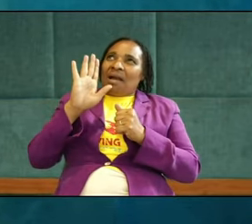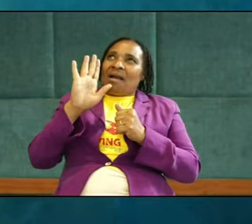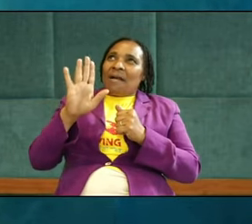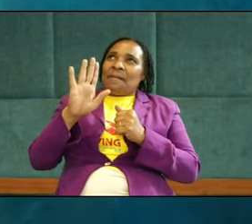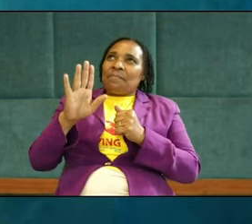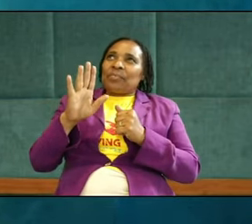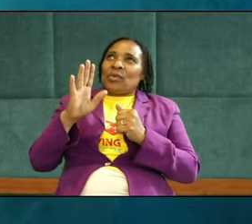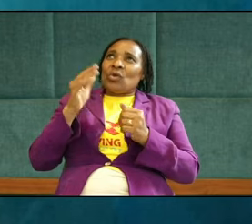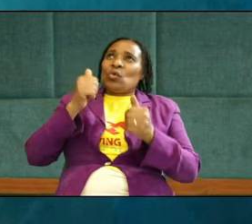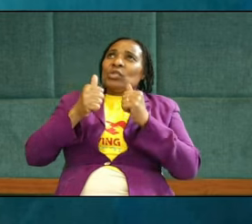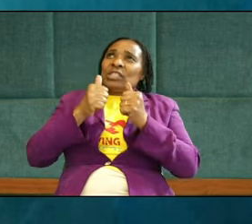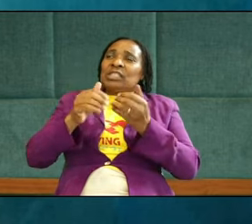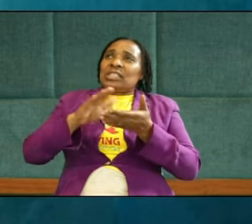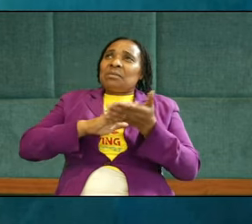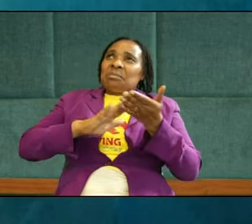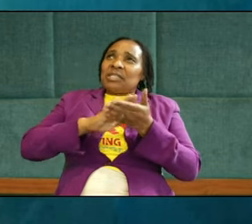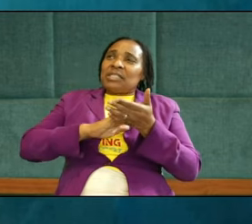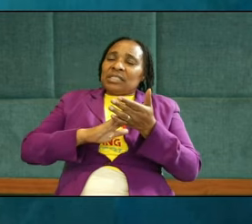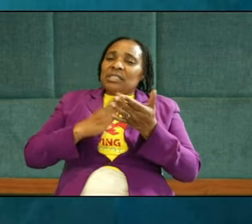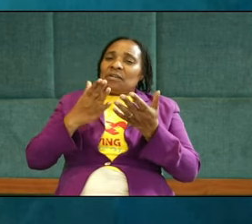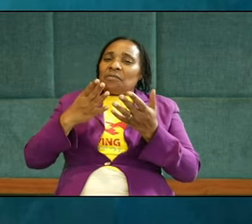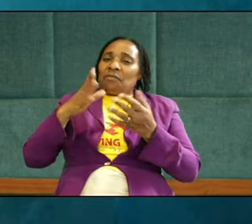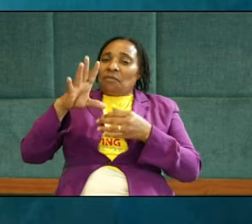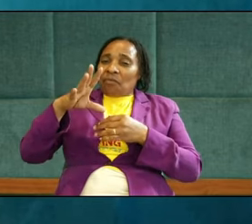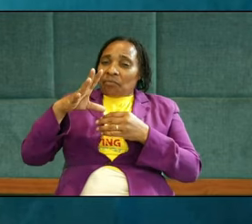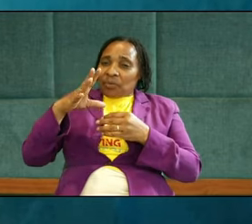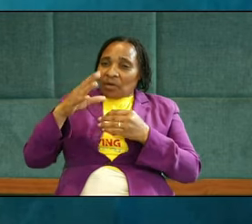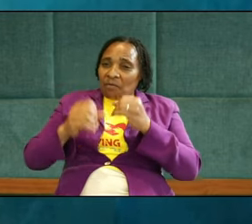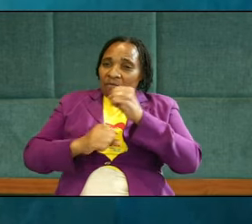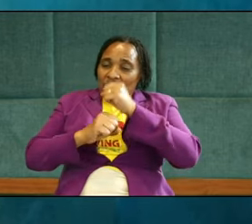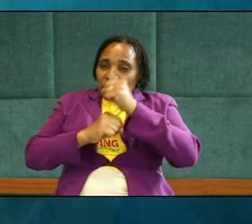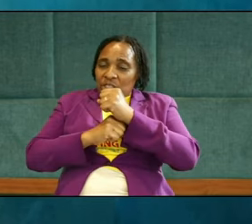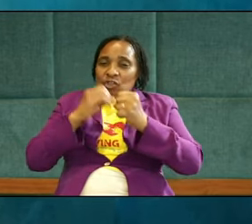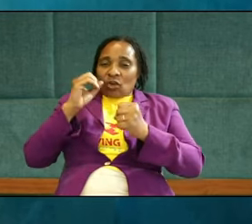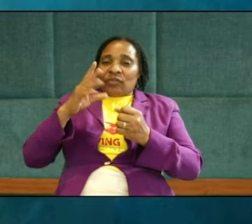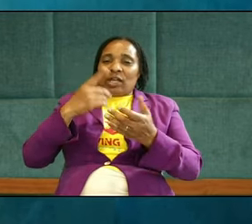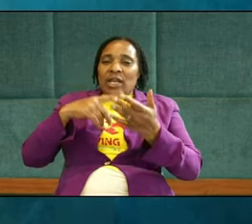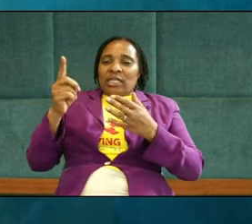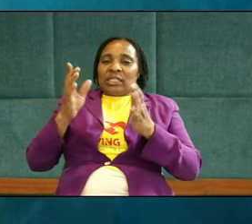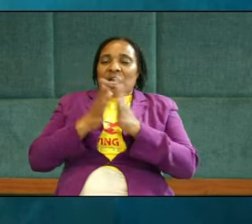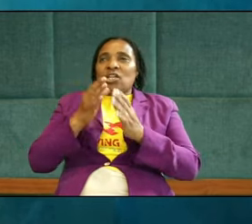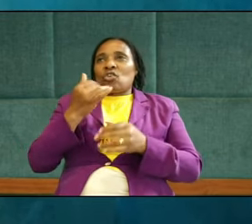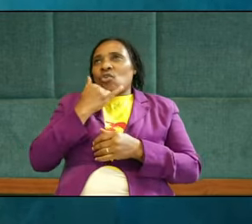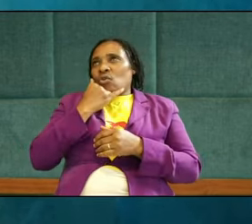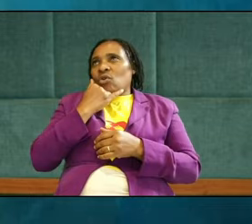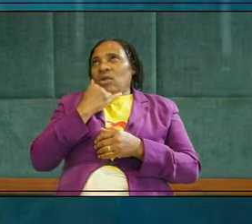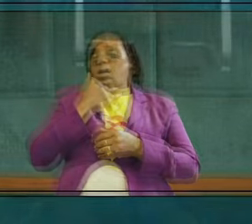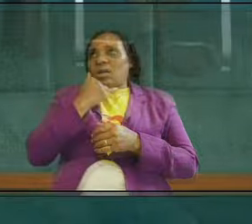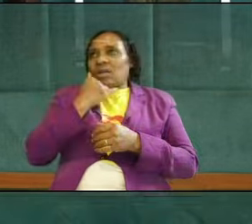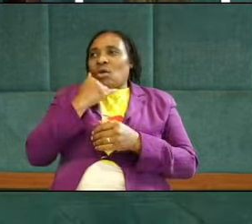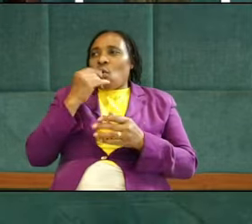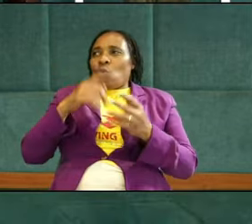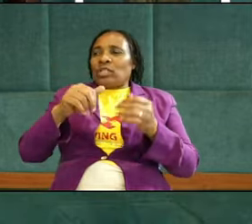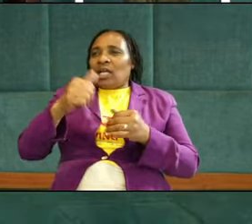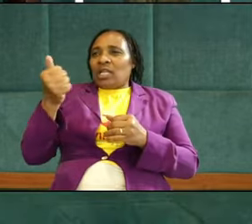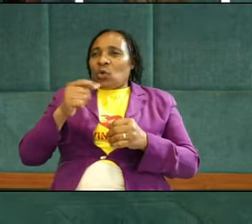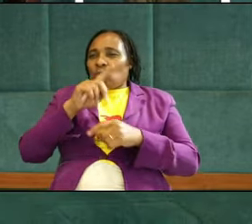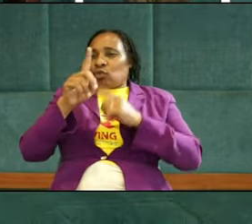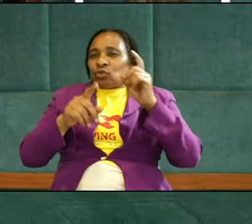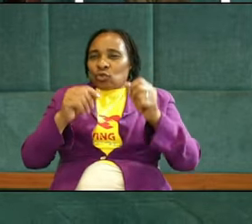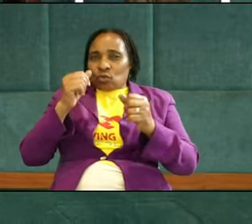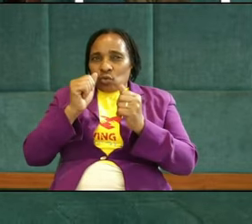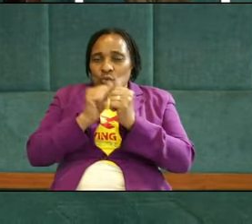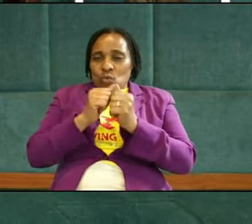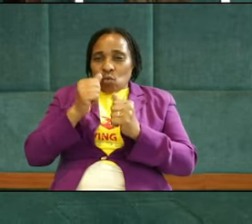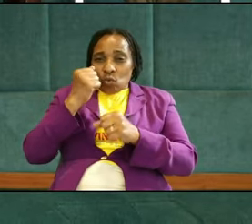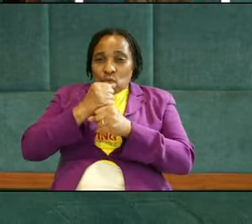the basic foundation of everything leadership and right and wrong. So I agree with that. Richard, what other question do you have?